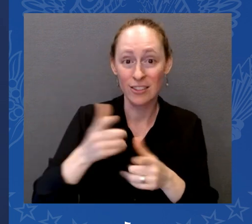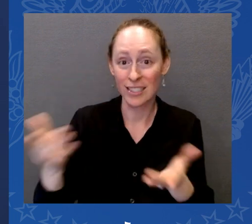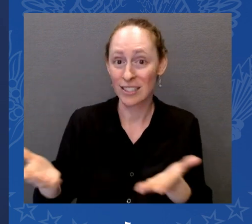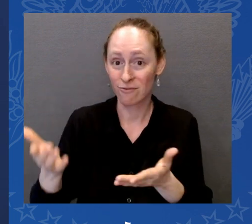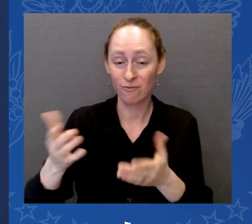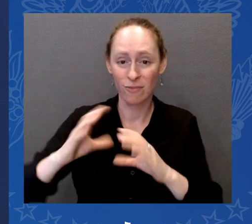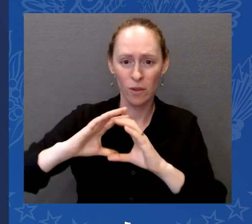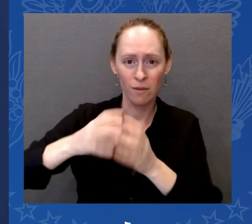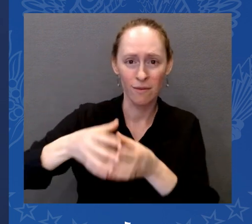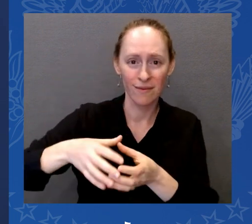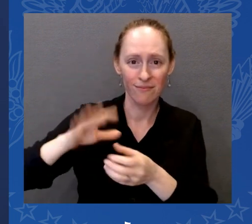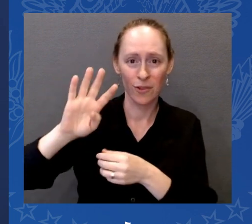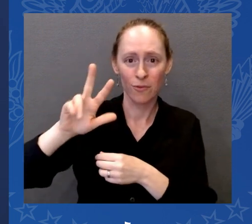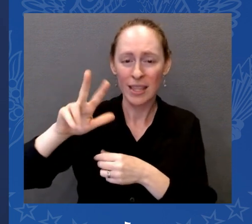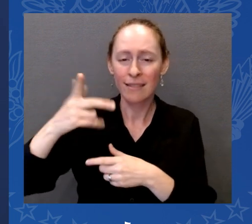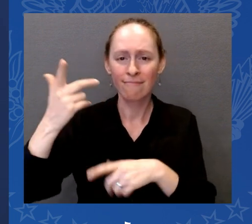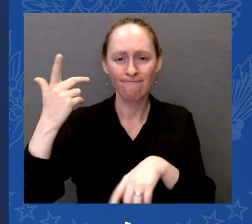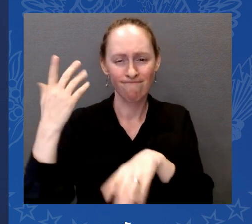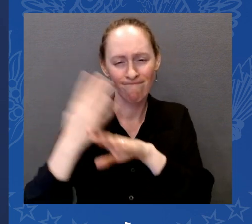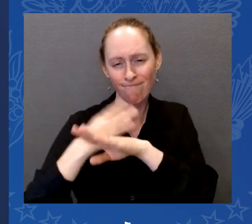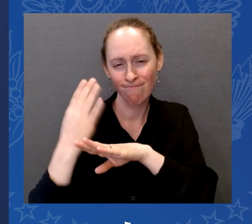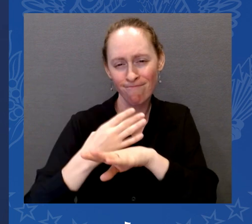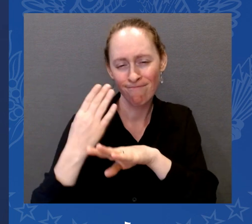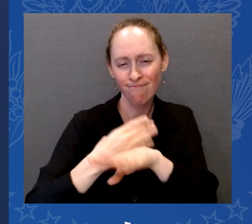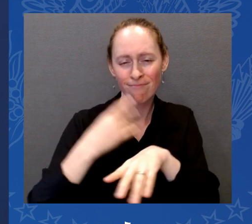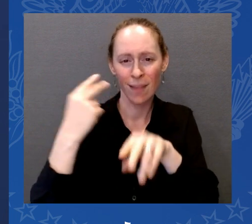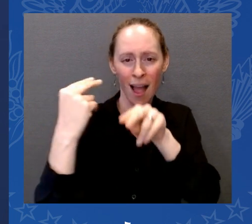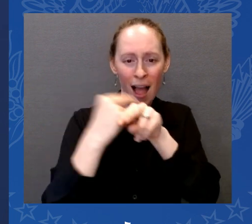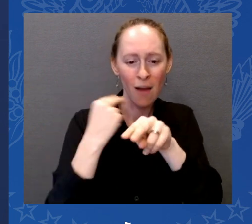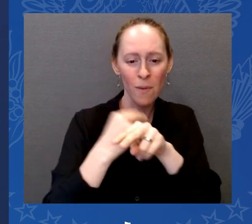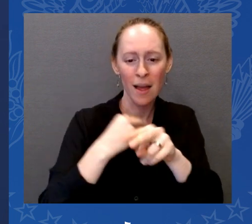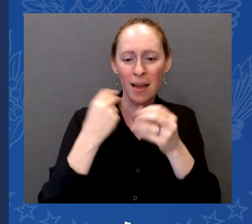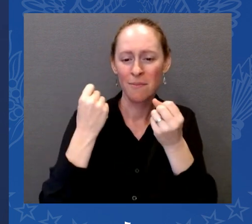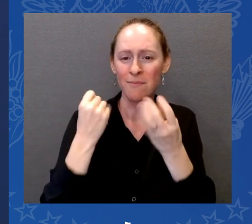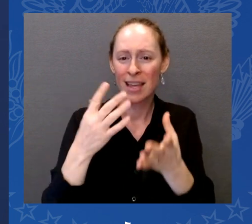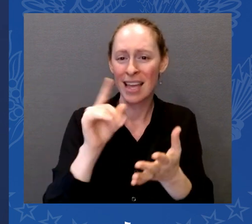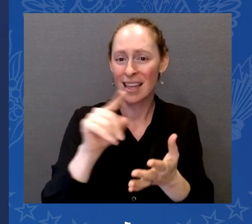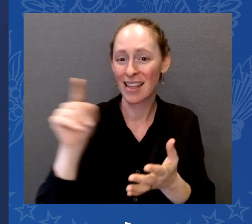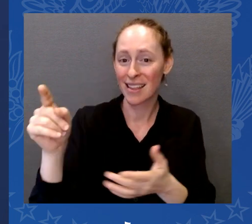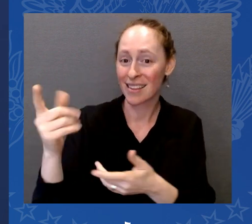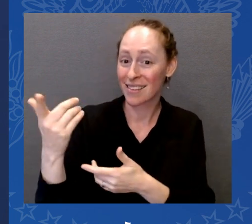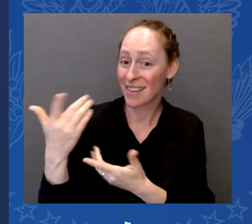to President Biden and Governor Hochul.